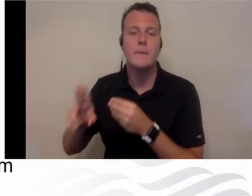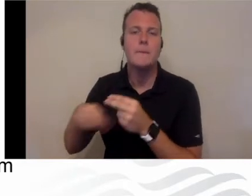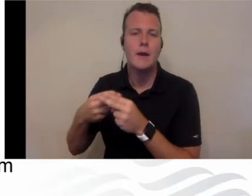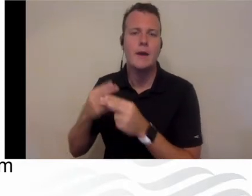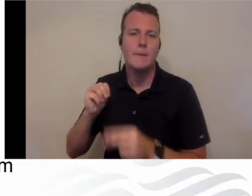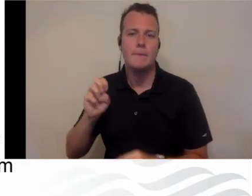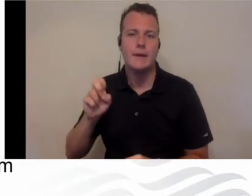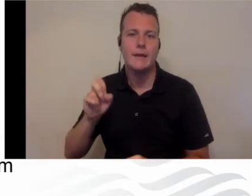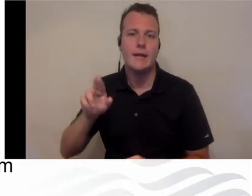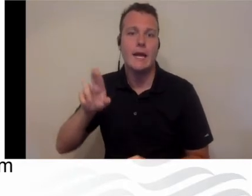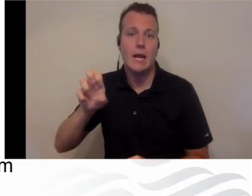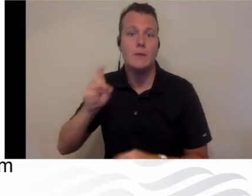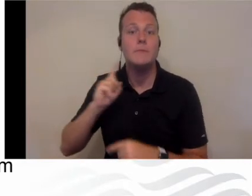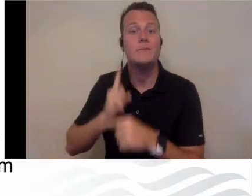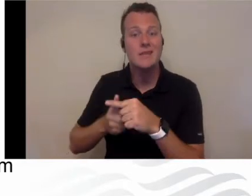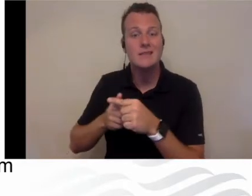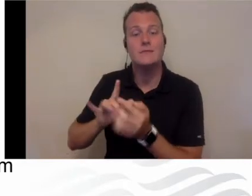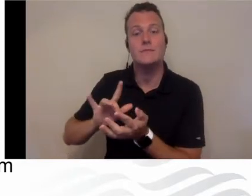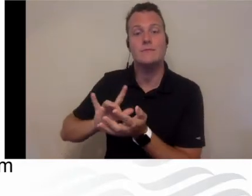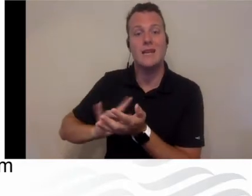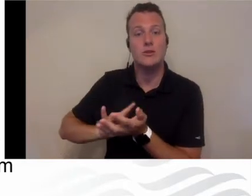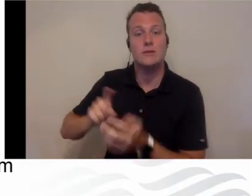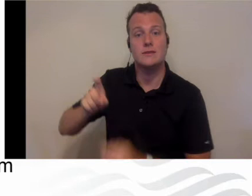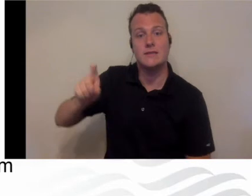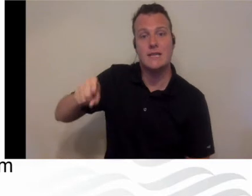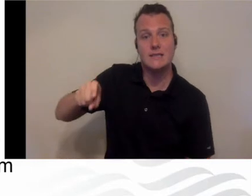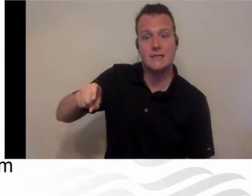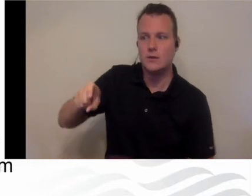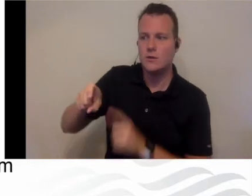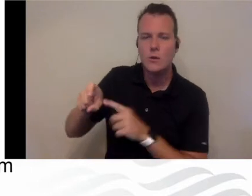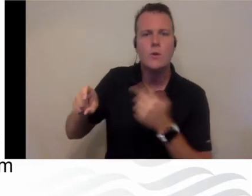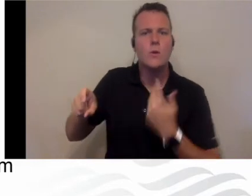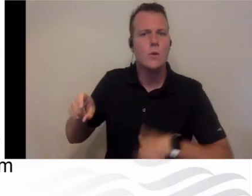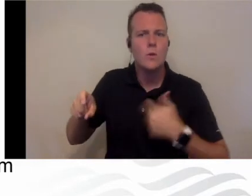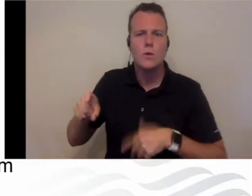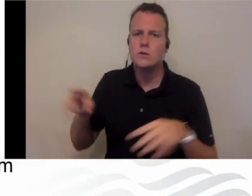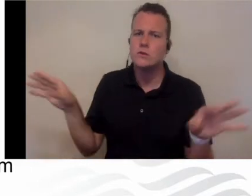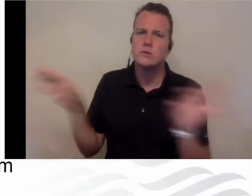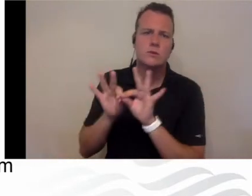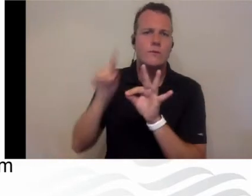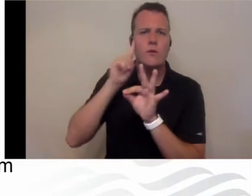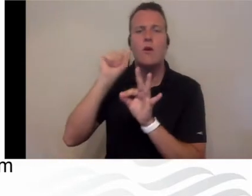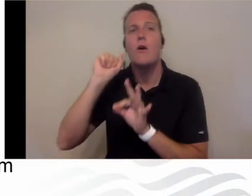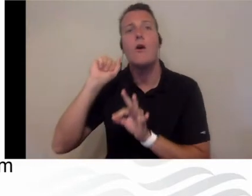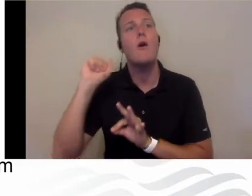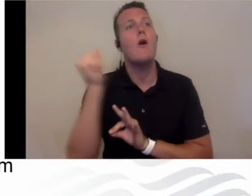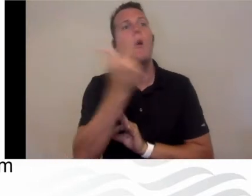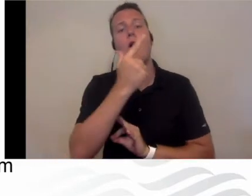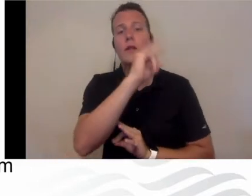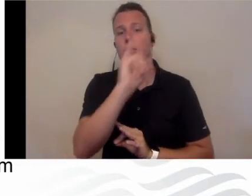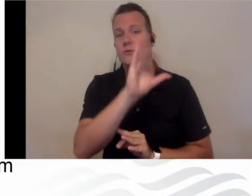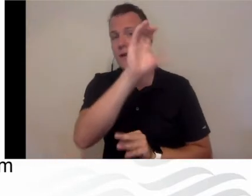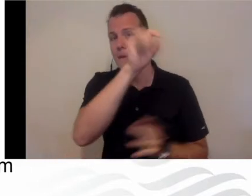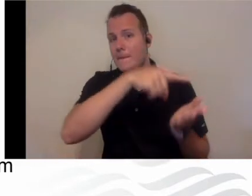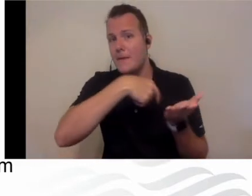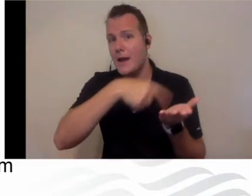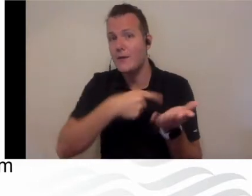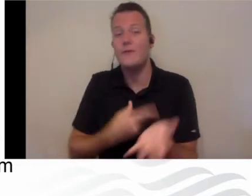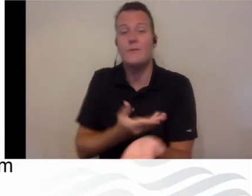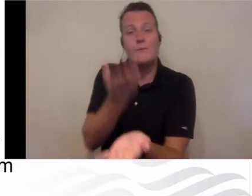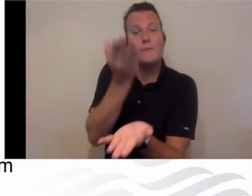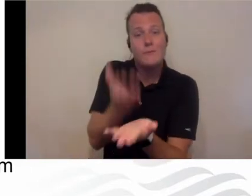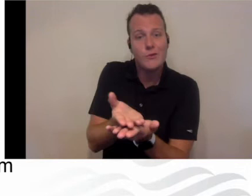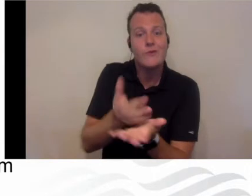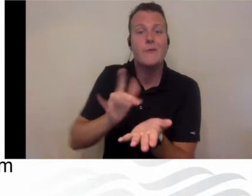Medicare, but also medical necessity. And that is critical for all payers. You have to prove what medical necessity is,